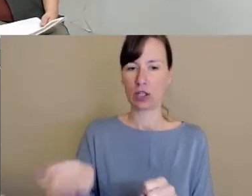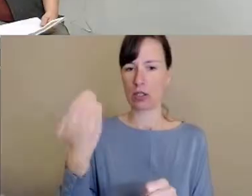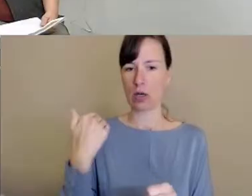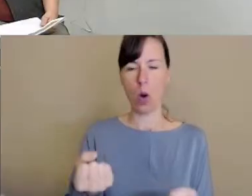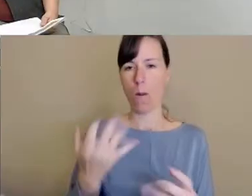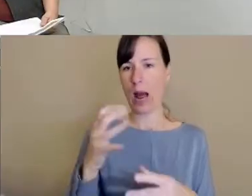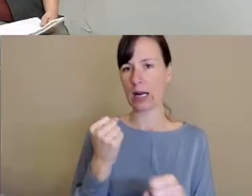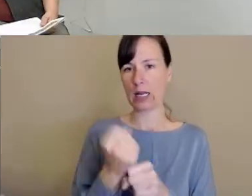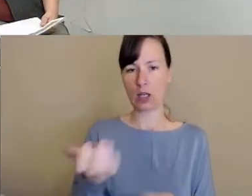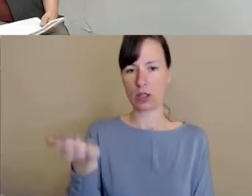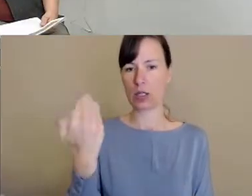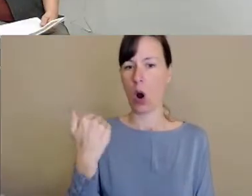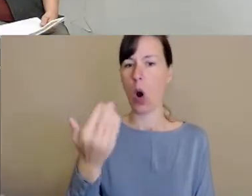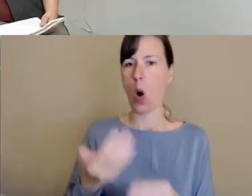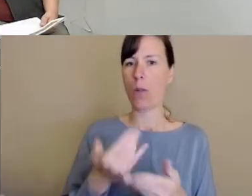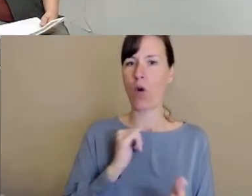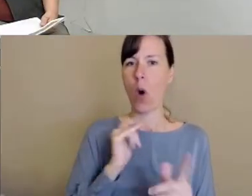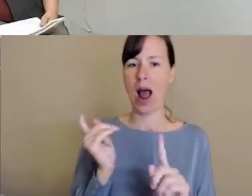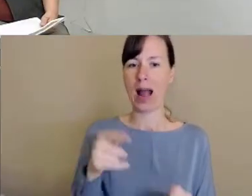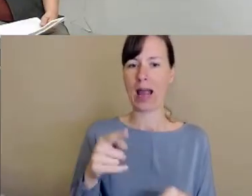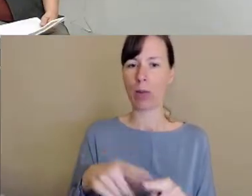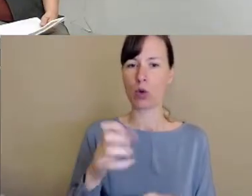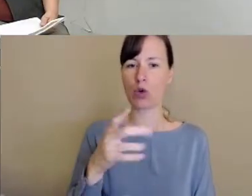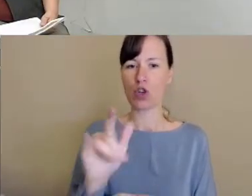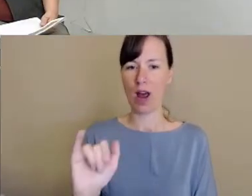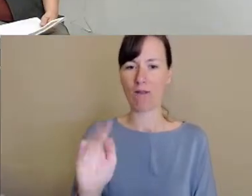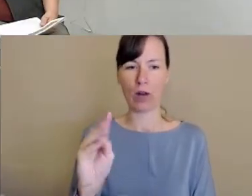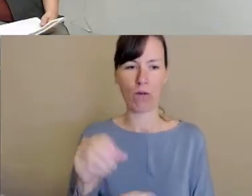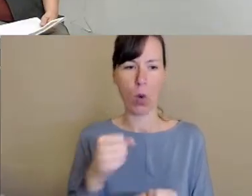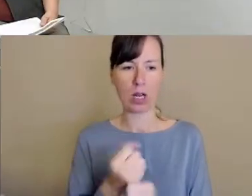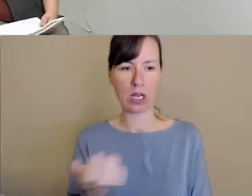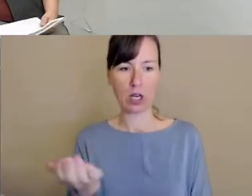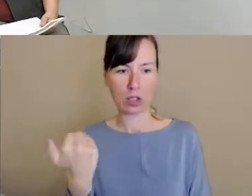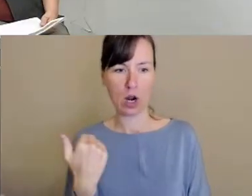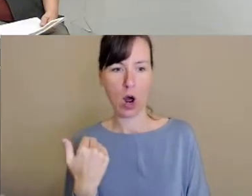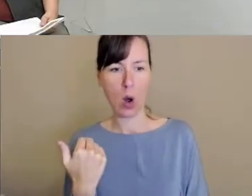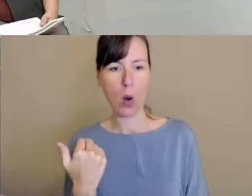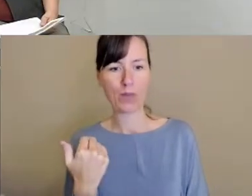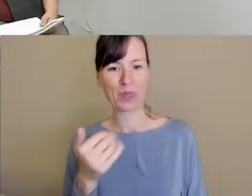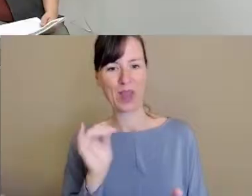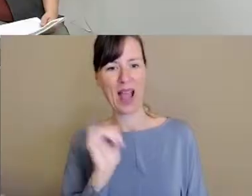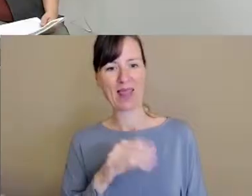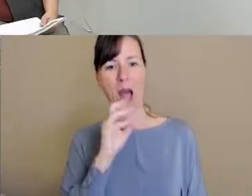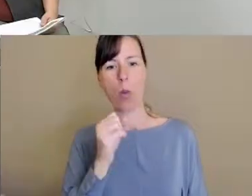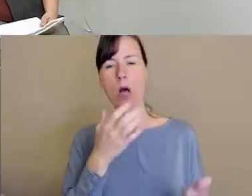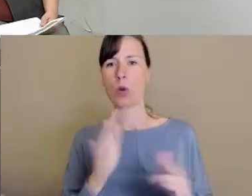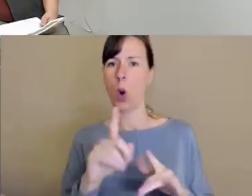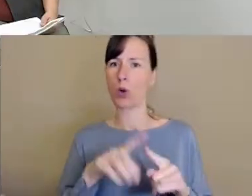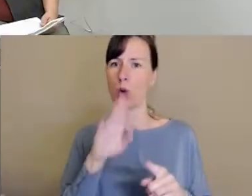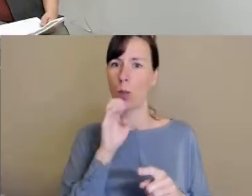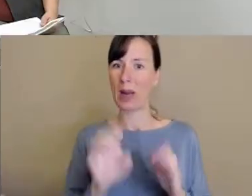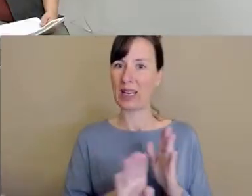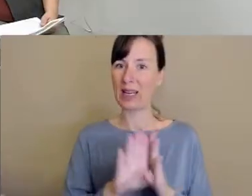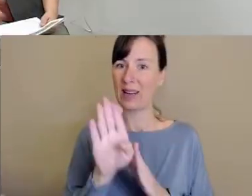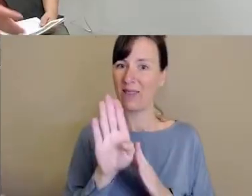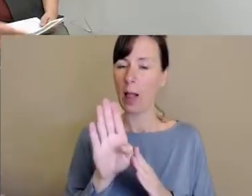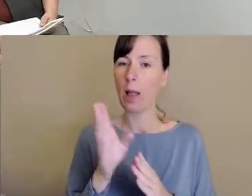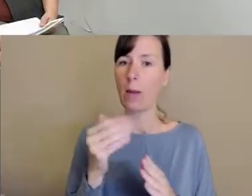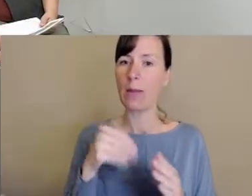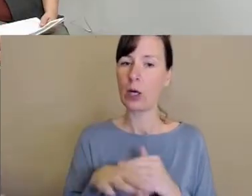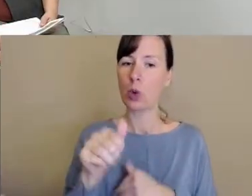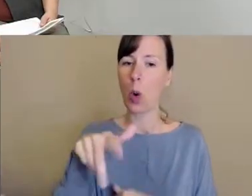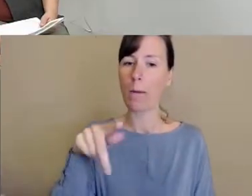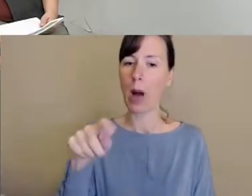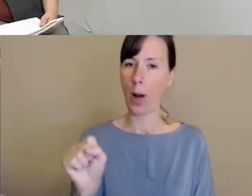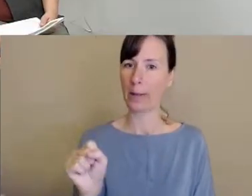where that was going to be developed as apartments. So at about 15 years ago, I think it was, the